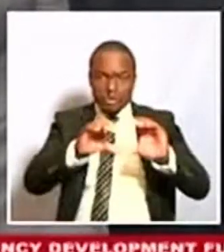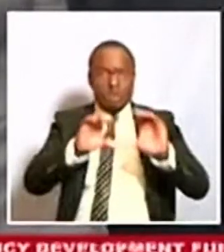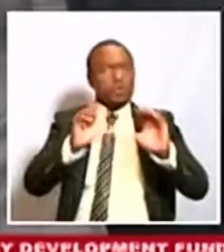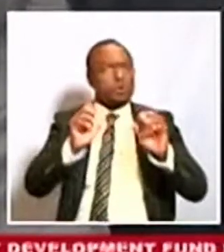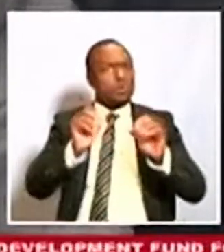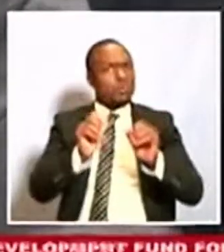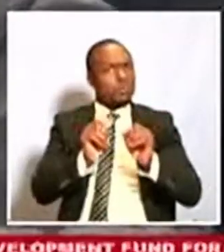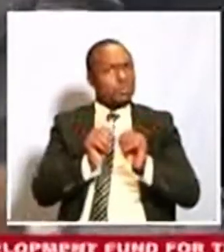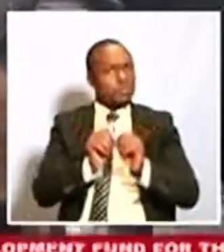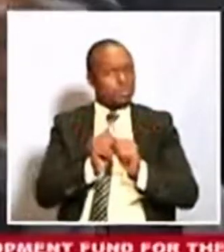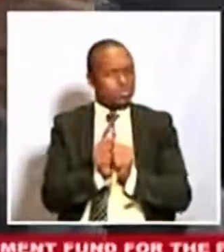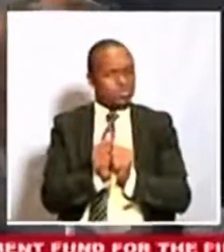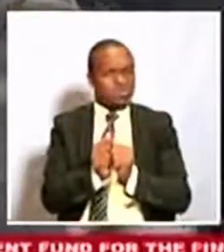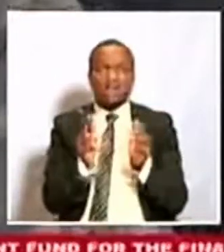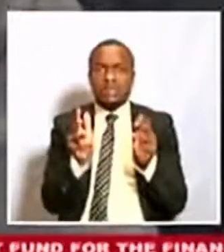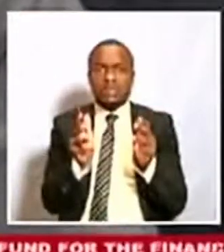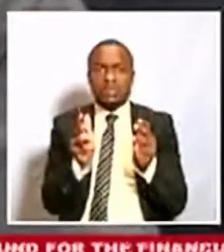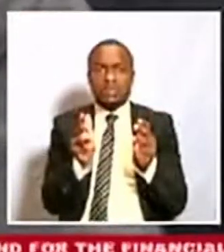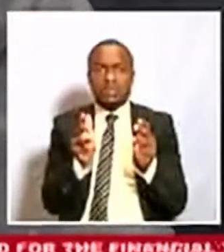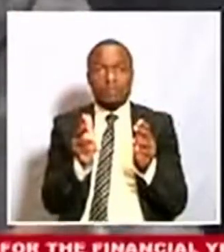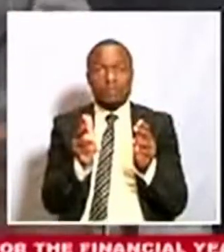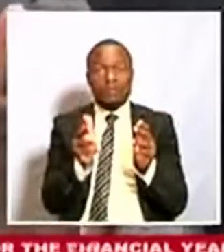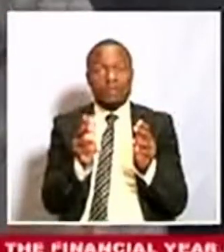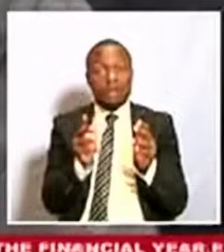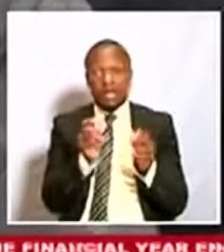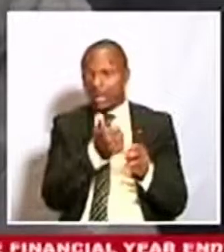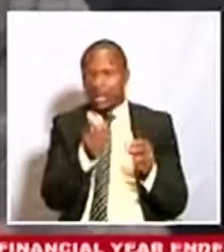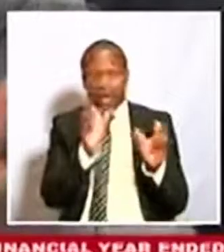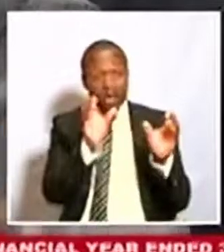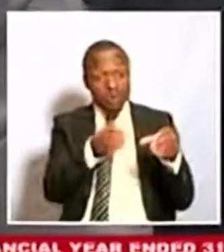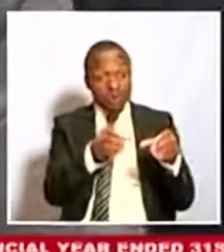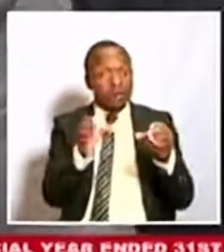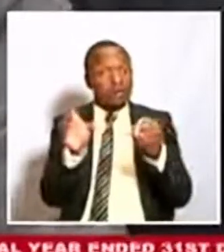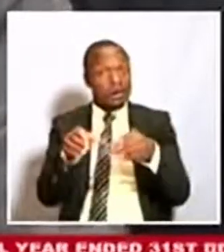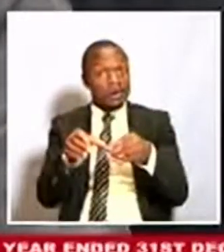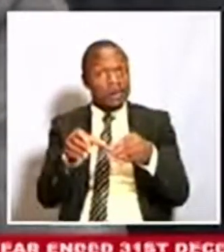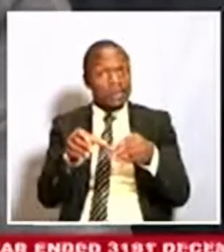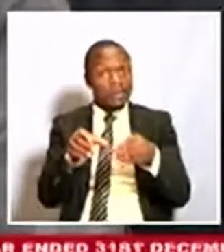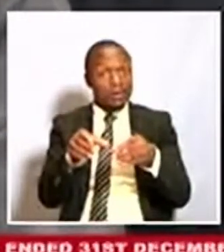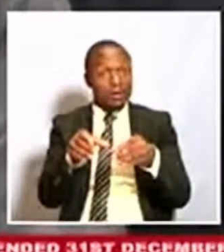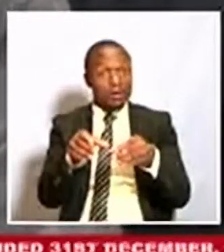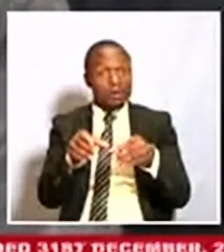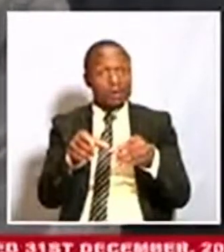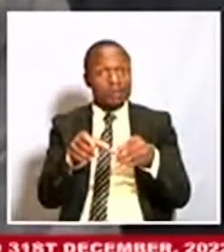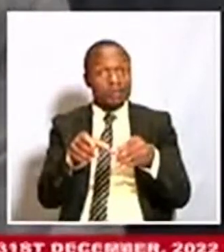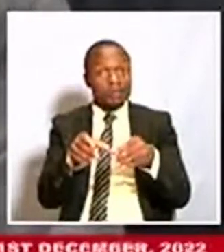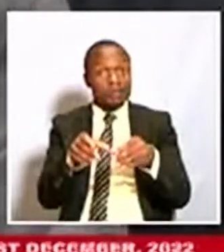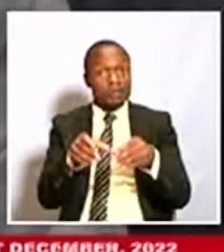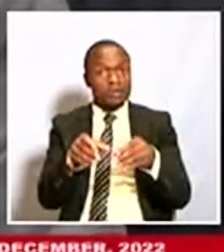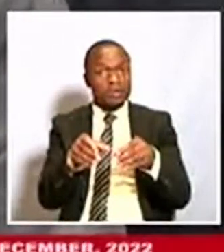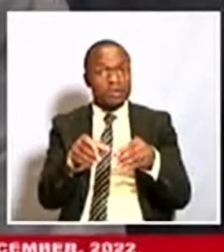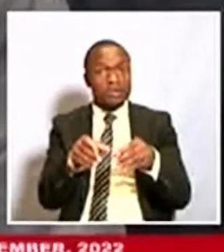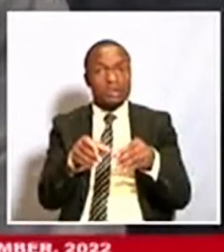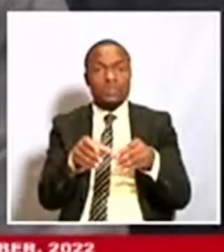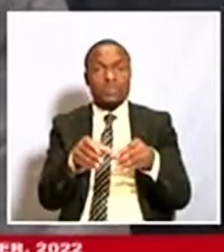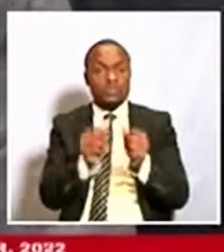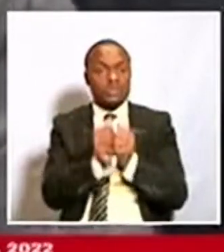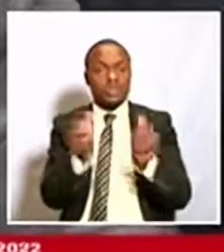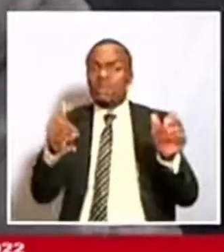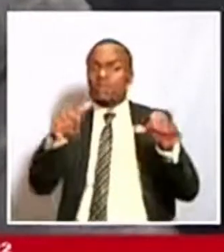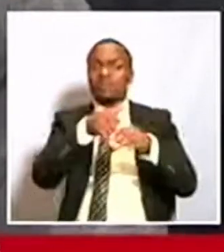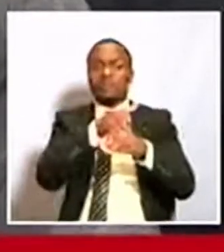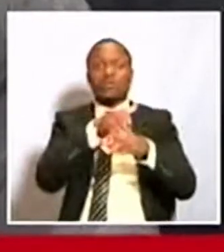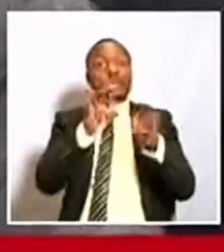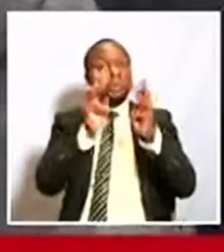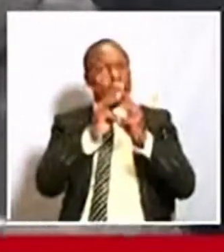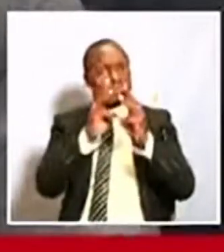without certain clubs being or groups being presented in that particular meeting? You just say, no, let's agree